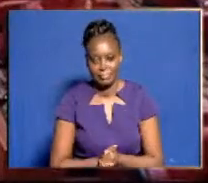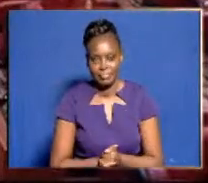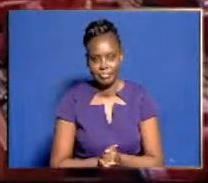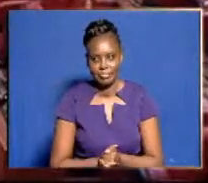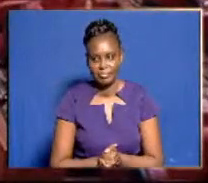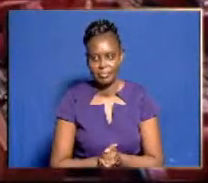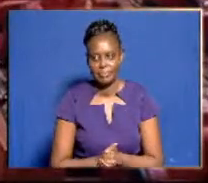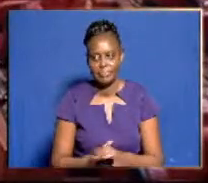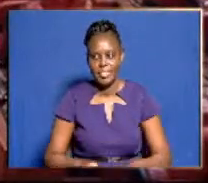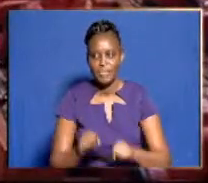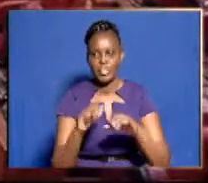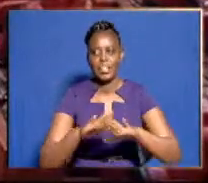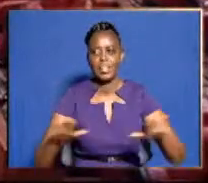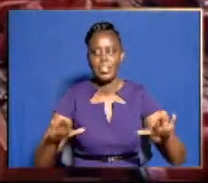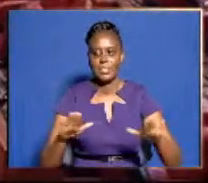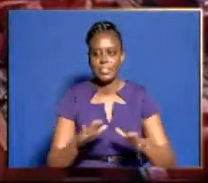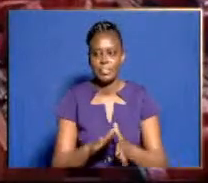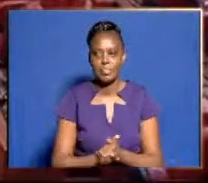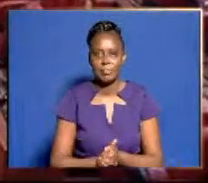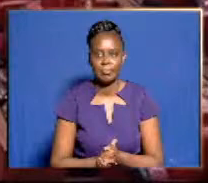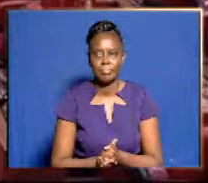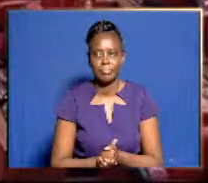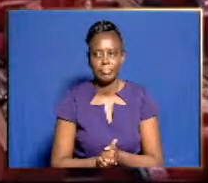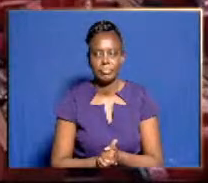Chair Lantz.